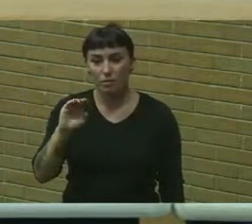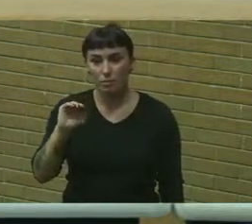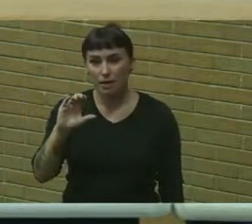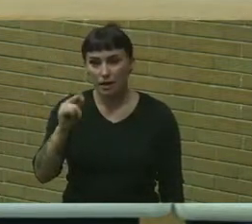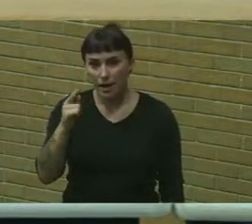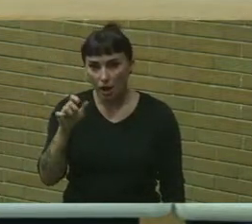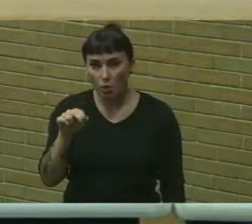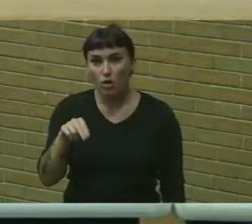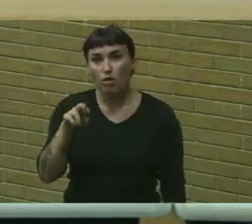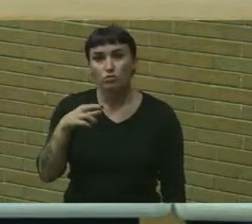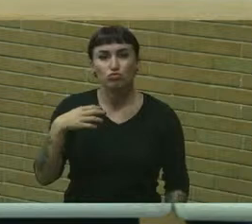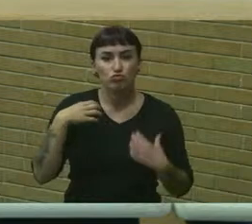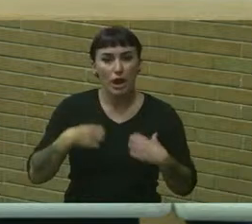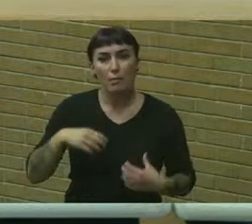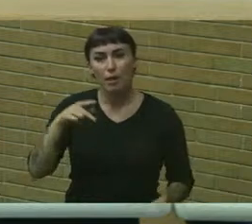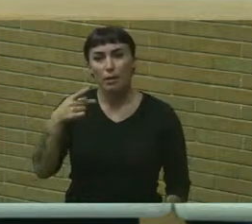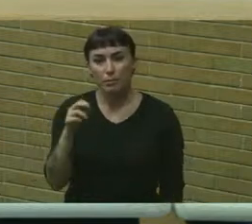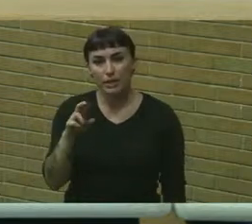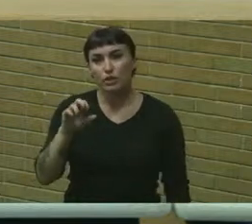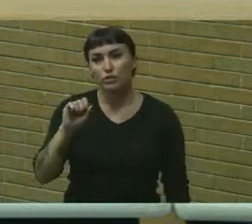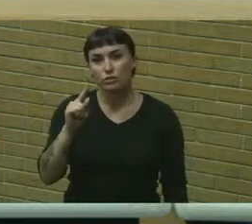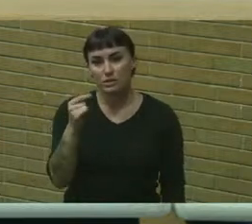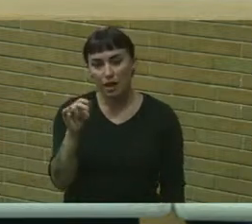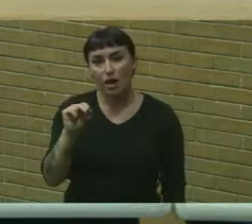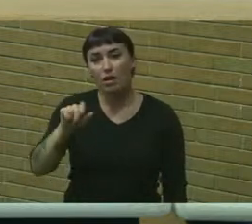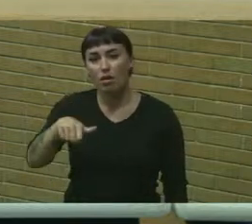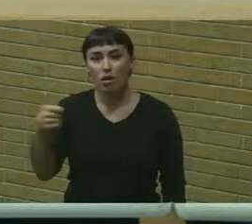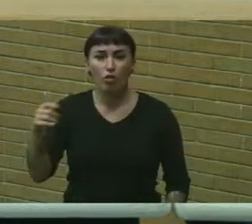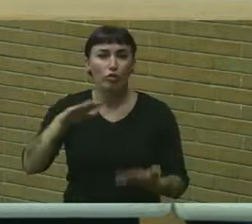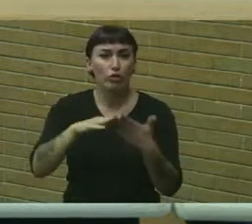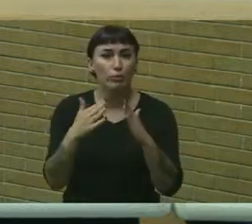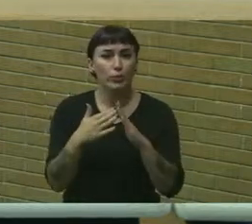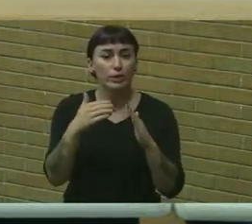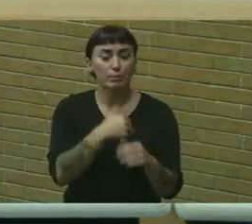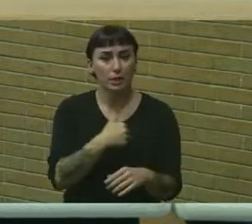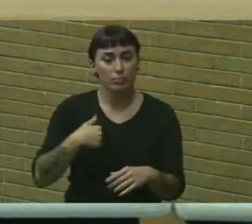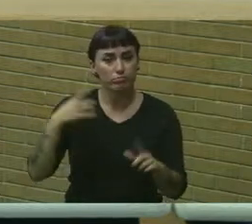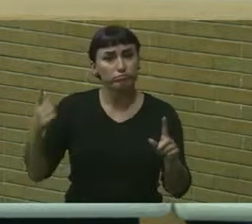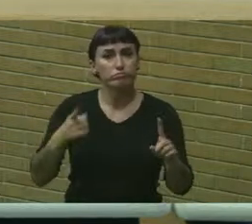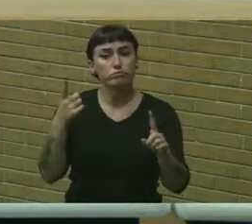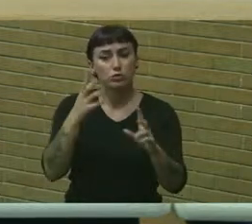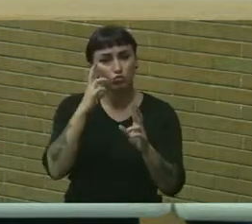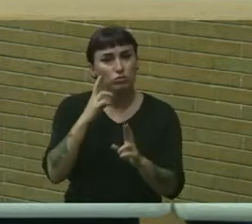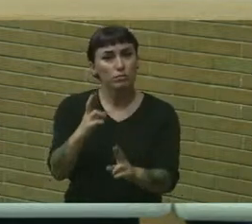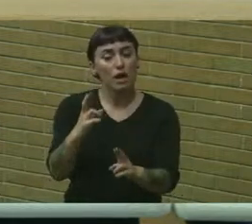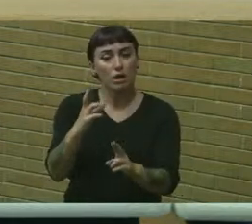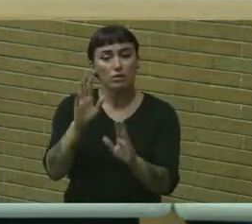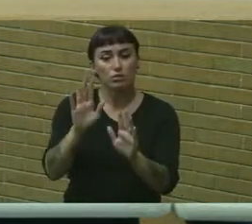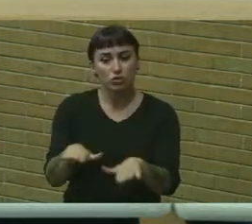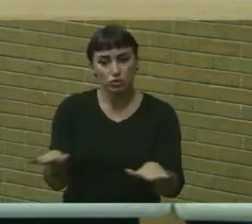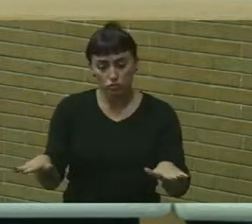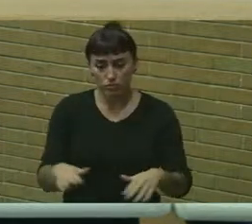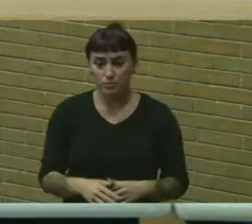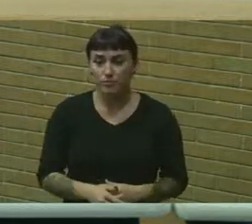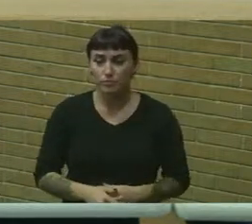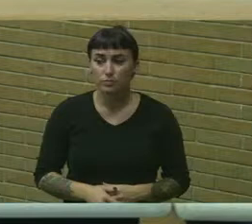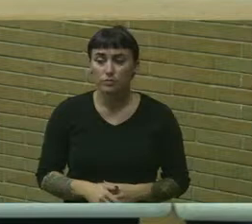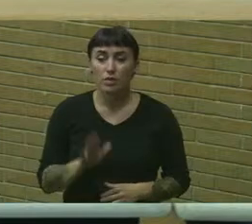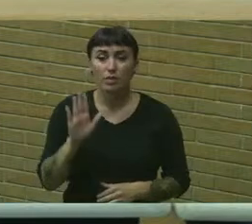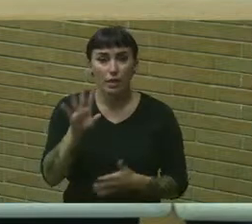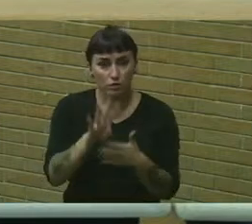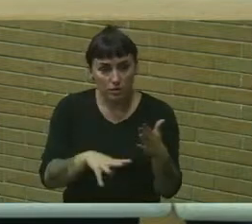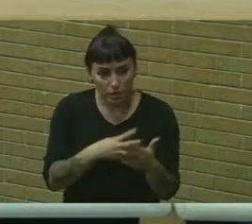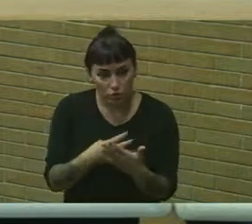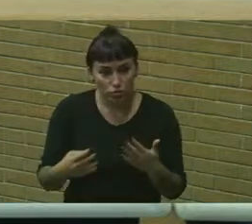Stein, and the words of other community members by striving to respect the children, their